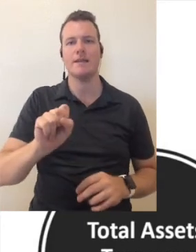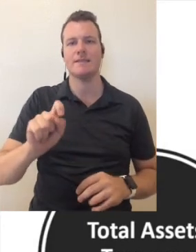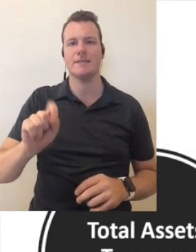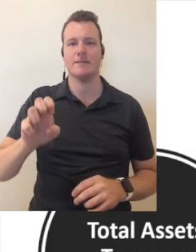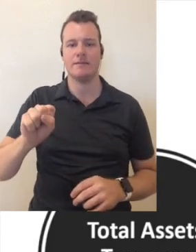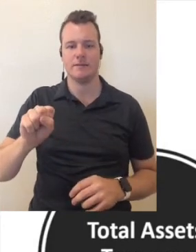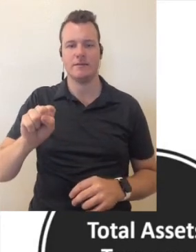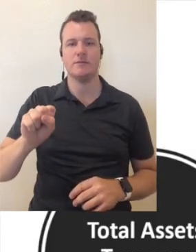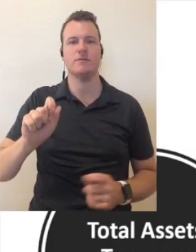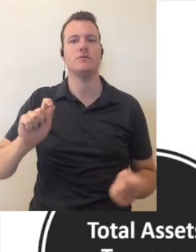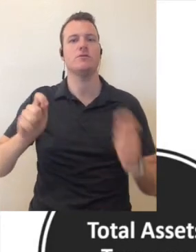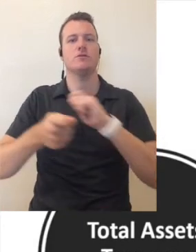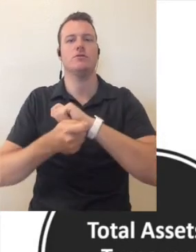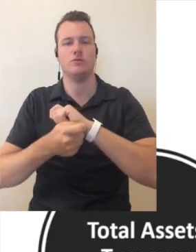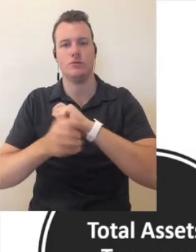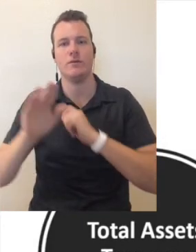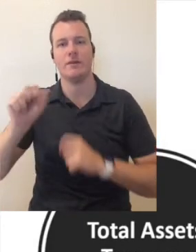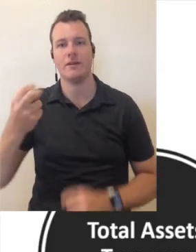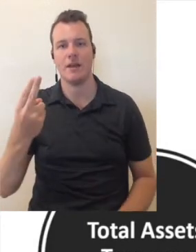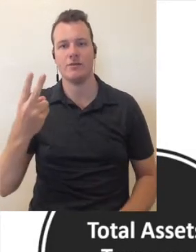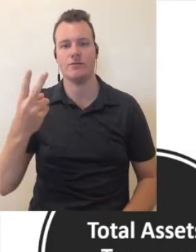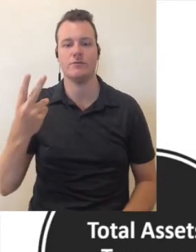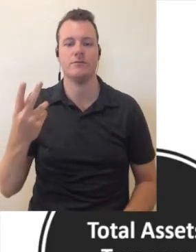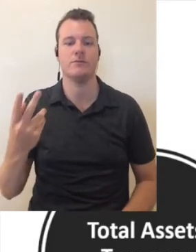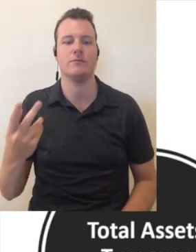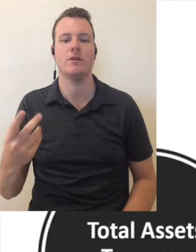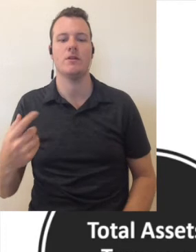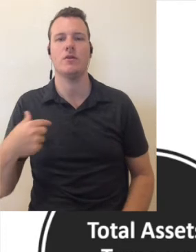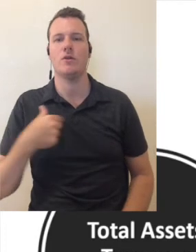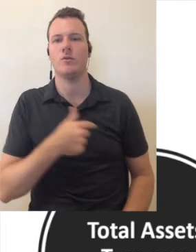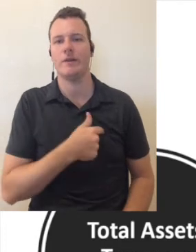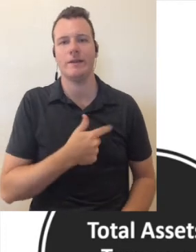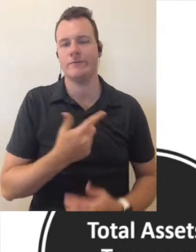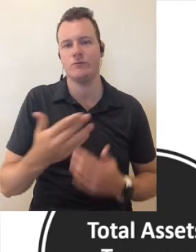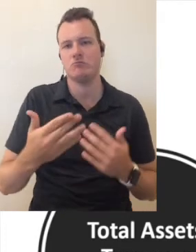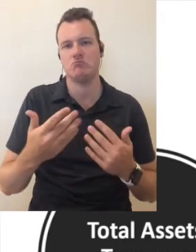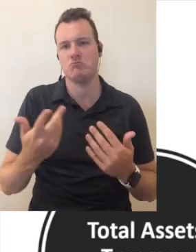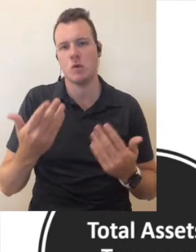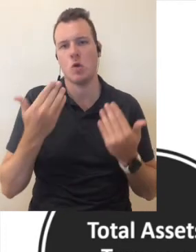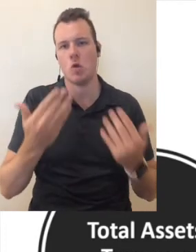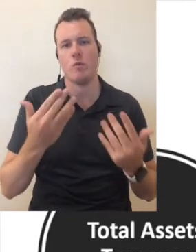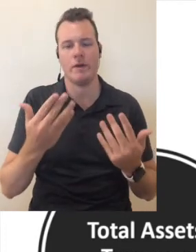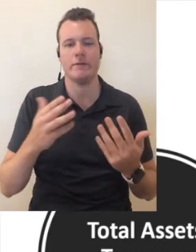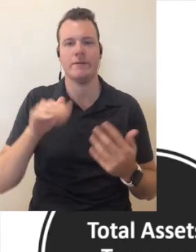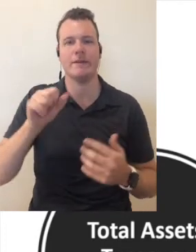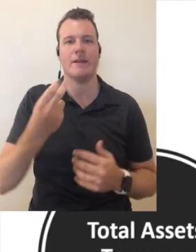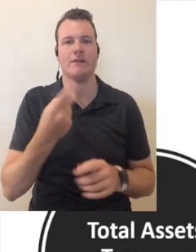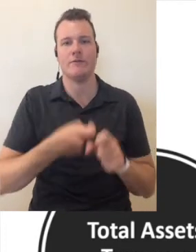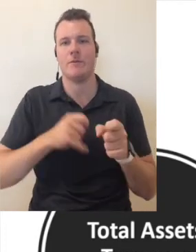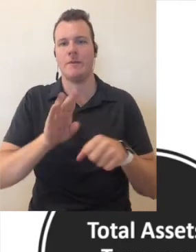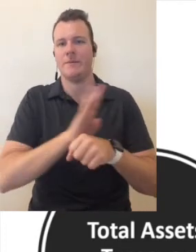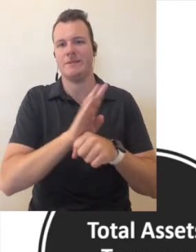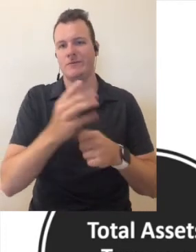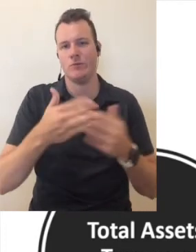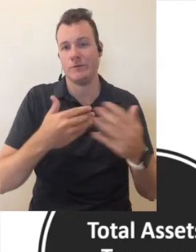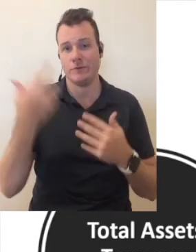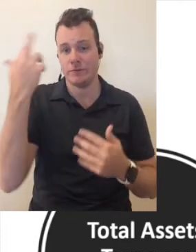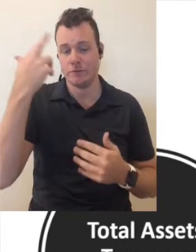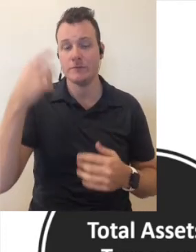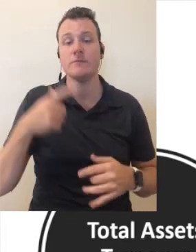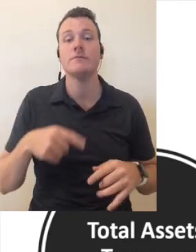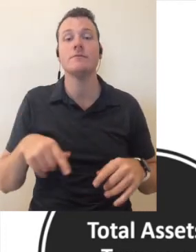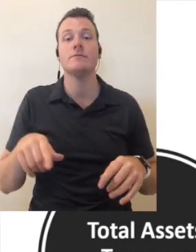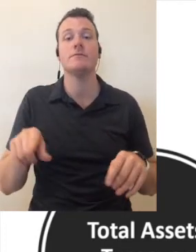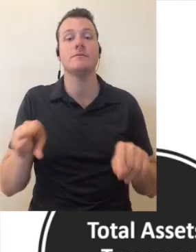Basically, this slide here is looking at assets, converting your assets into cash. So we're liquidating the practice for whatever